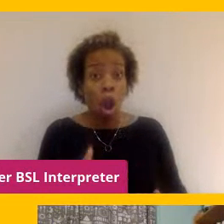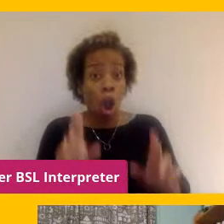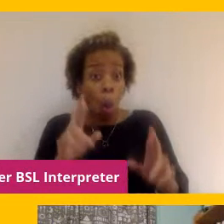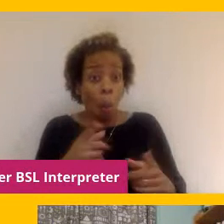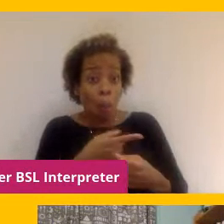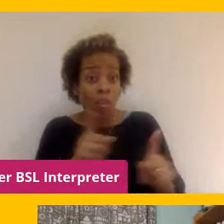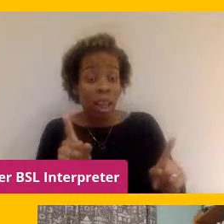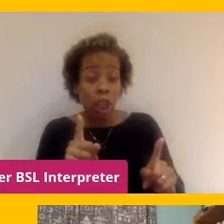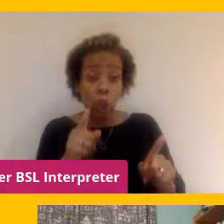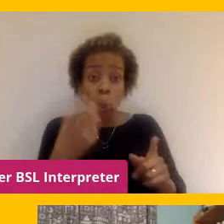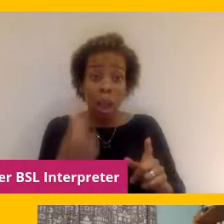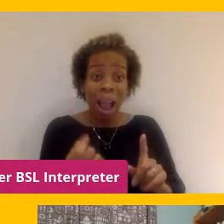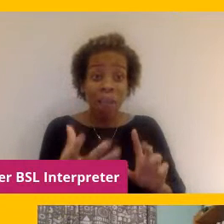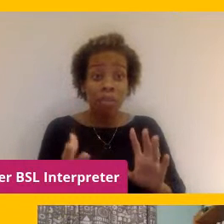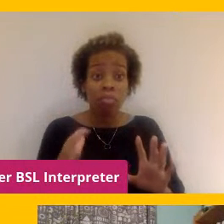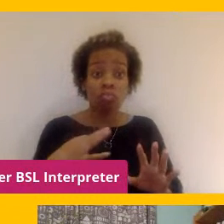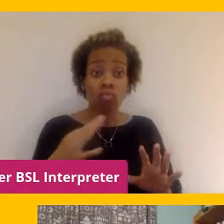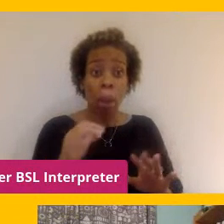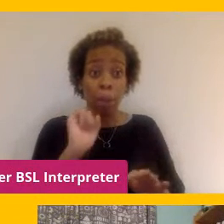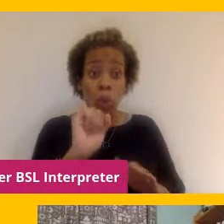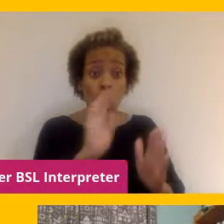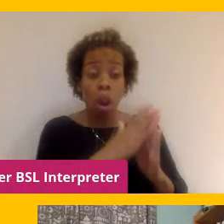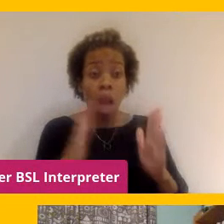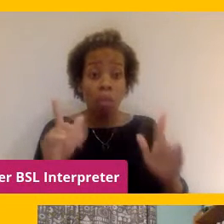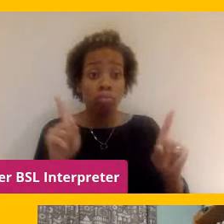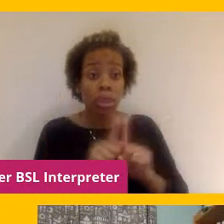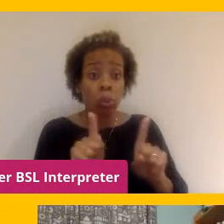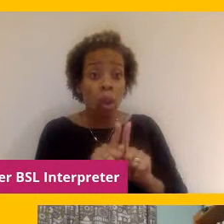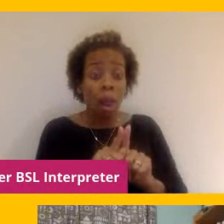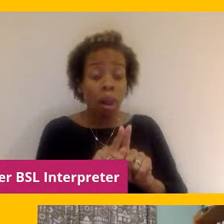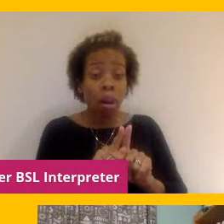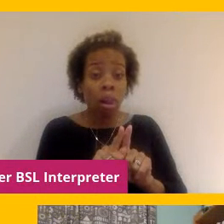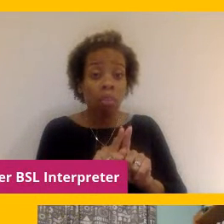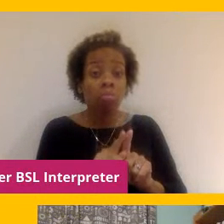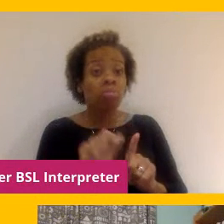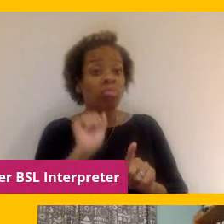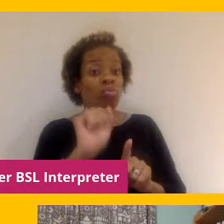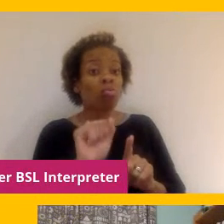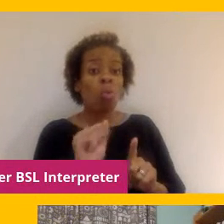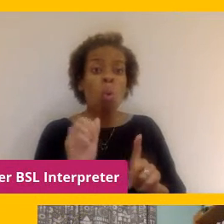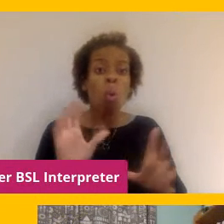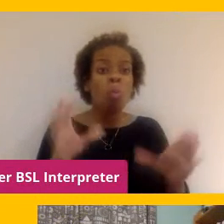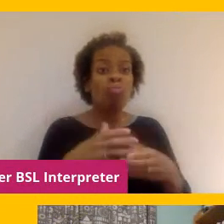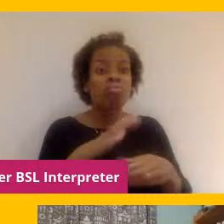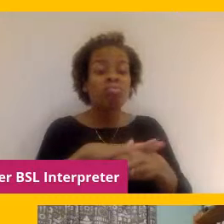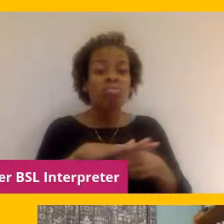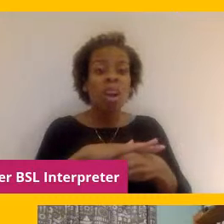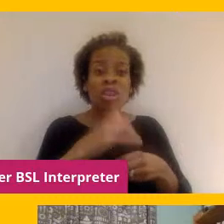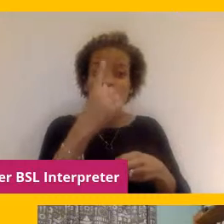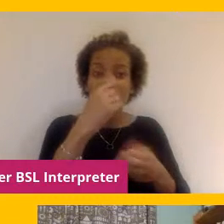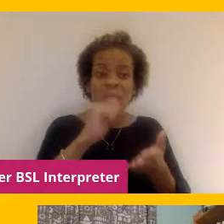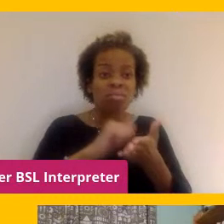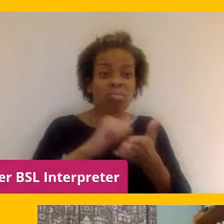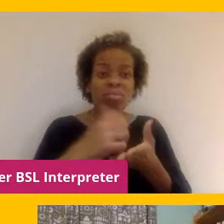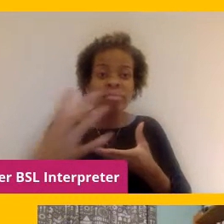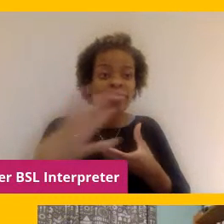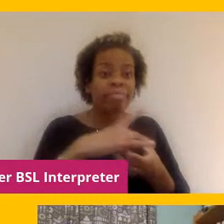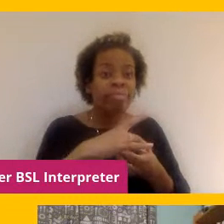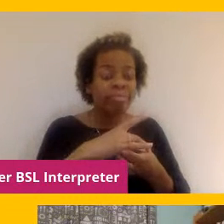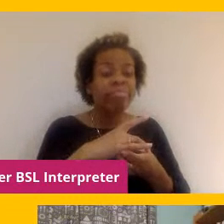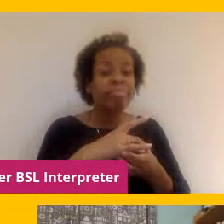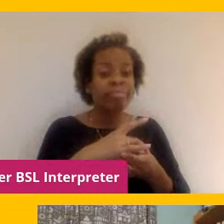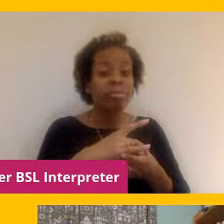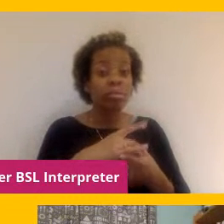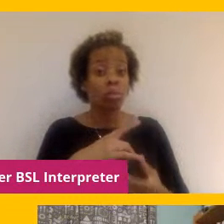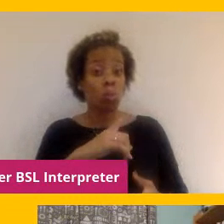safety reps within your libraries as well. And if not, then the branch should look to appoint more health and safety reps, because the larger coverage we've got, the